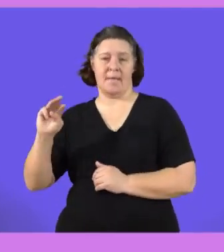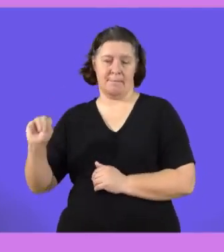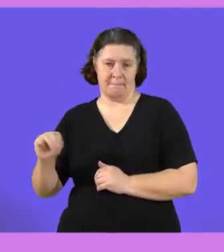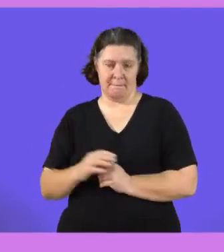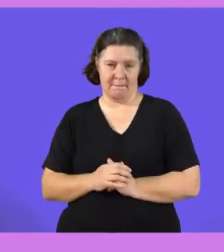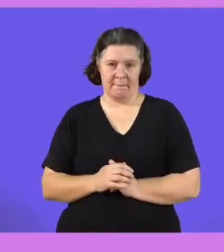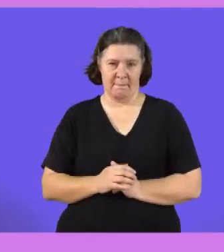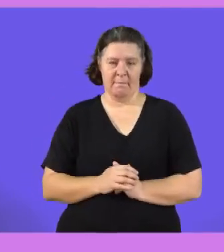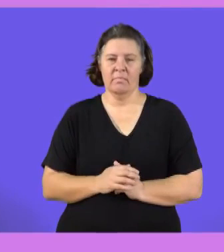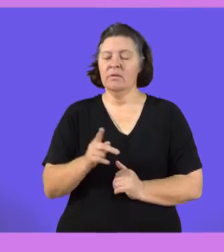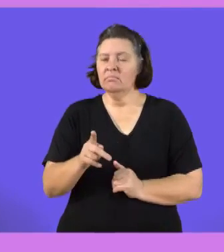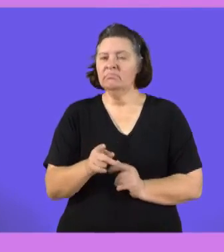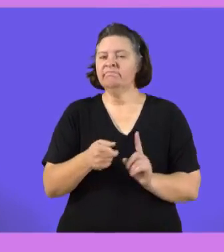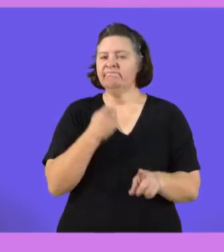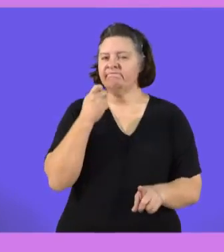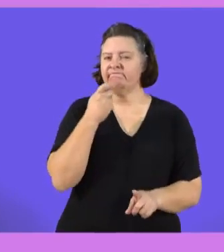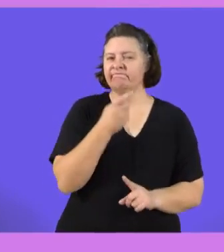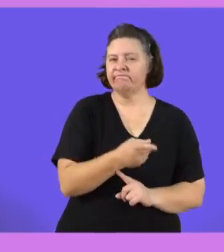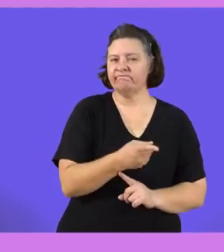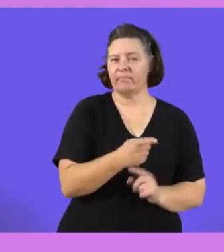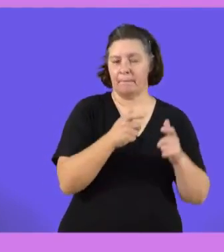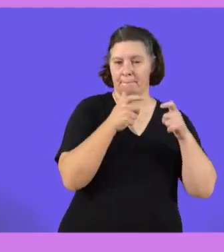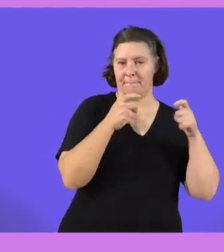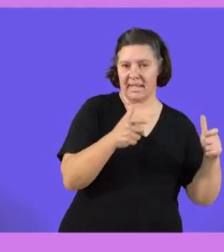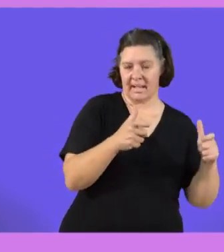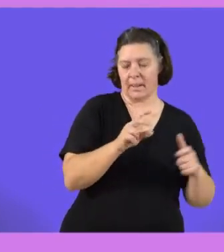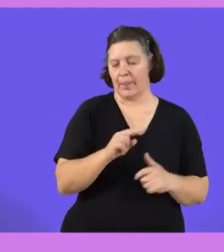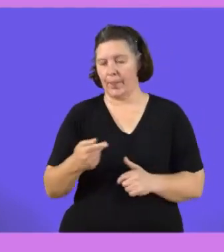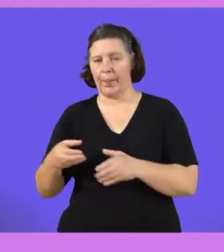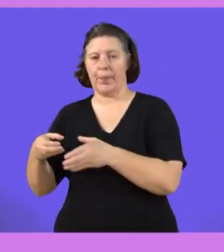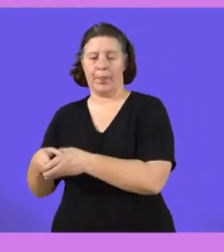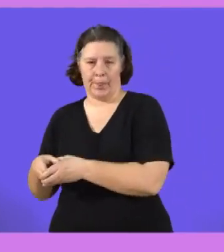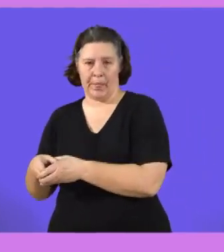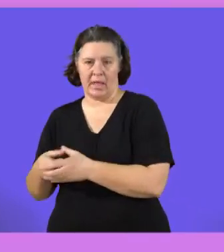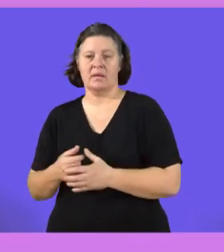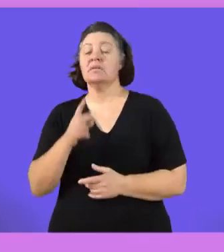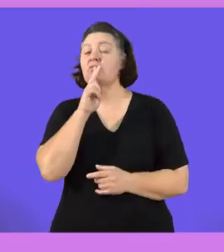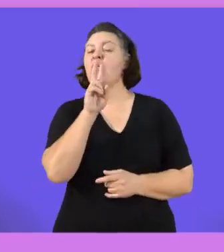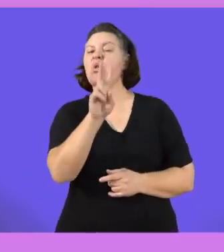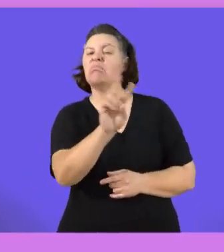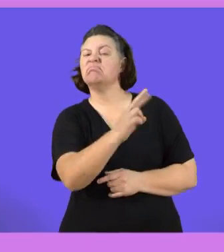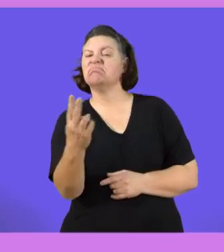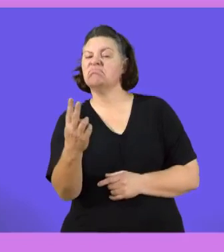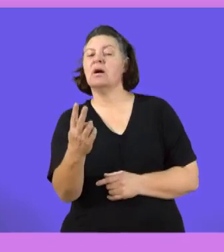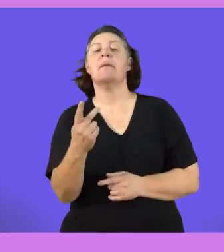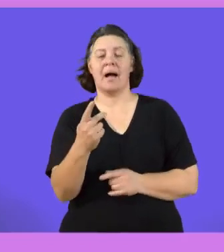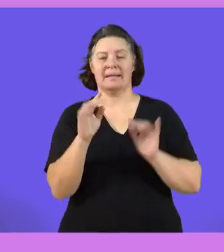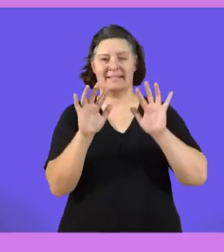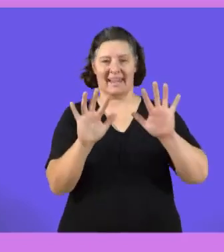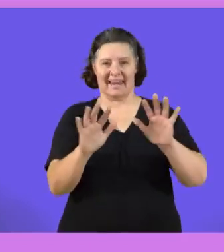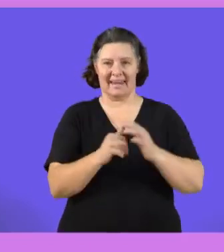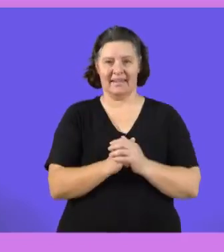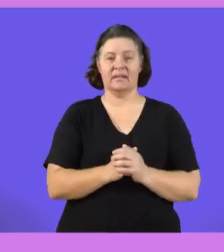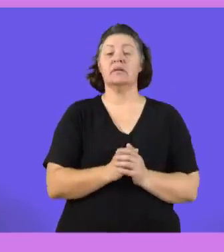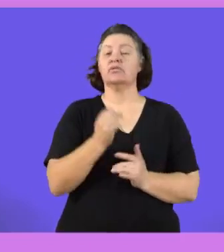into millimeters. Now here I'm converting from big to small. And if I look at the conversion factor here, that will be